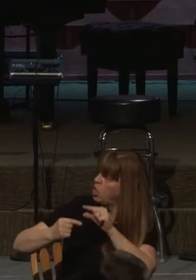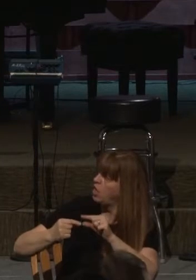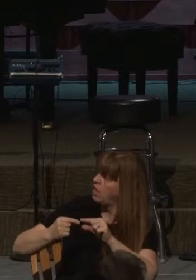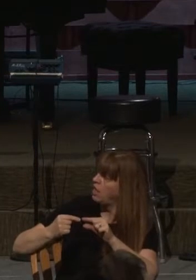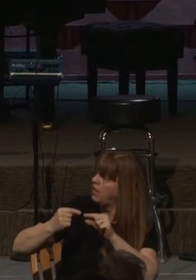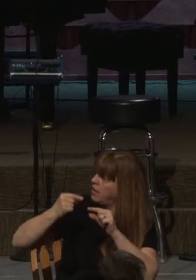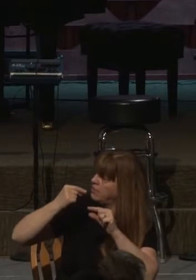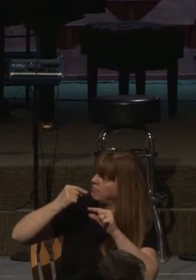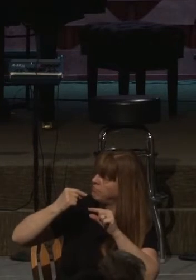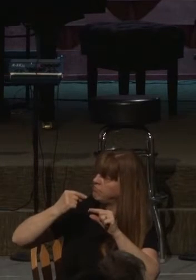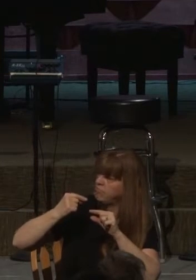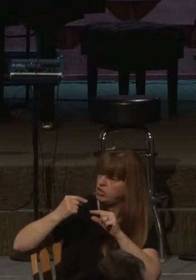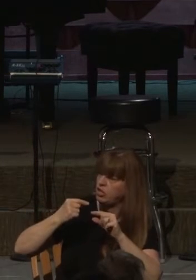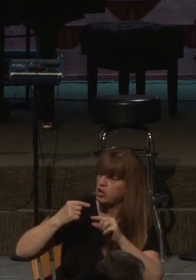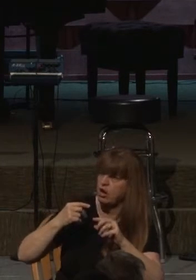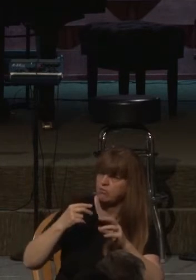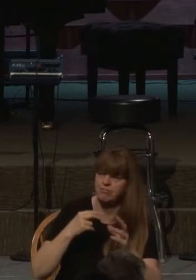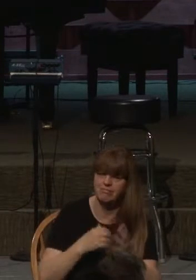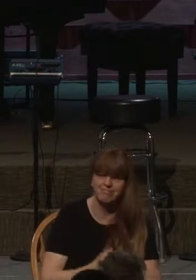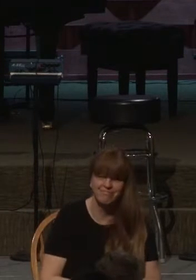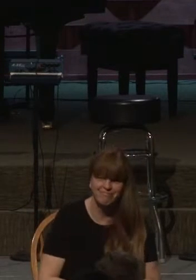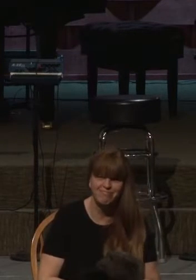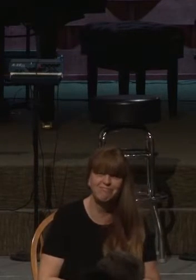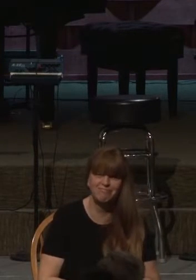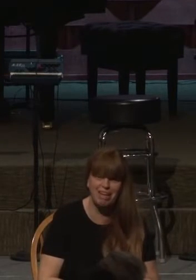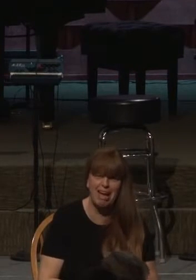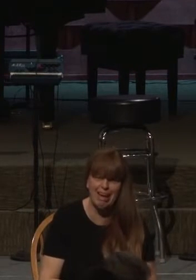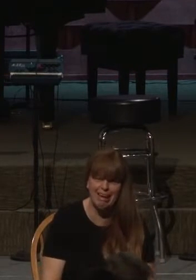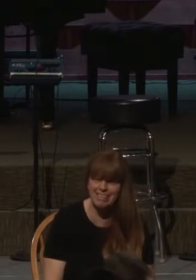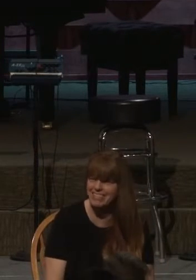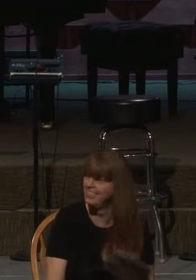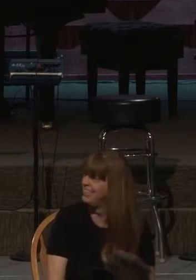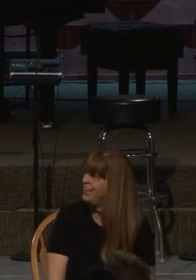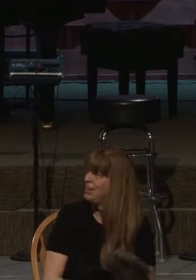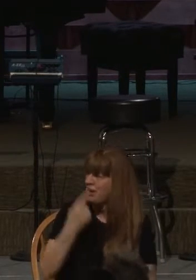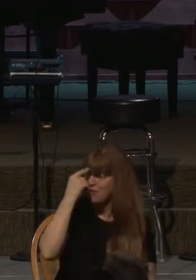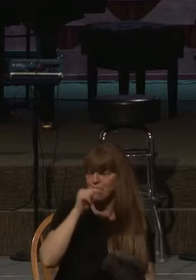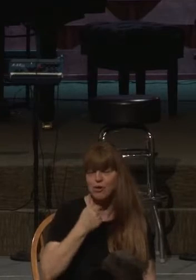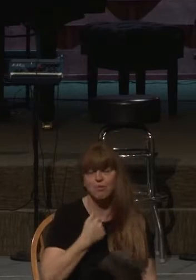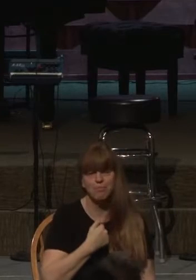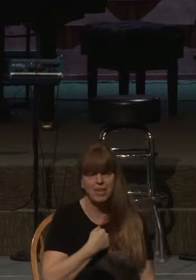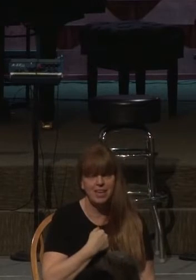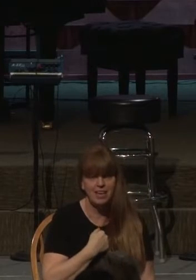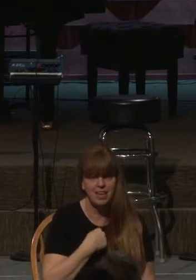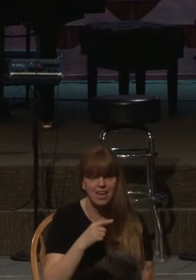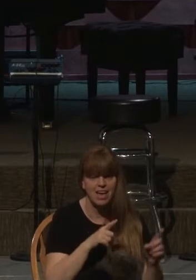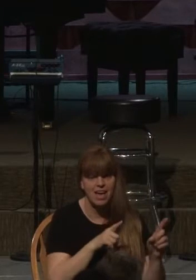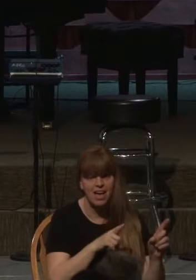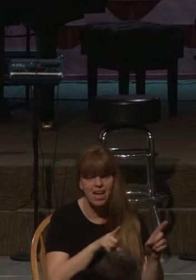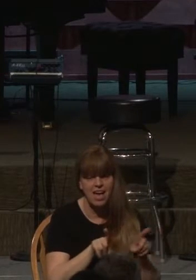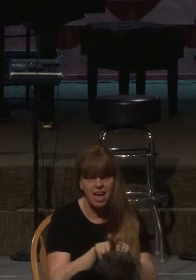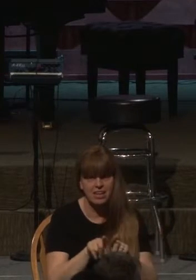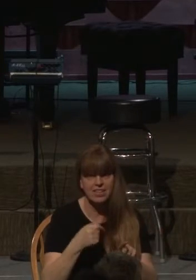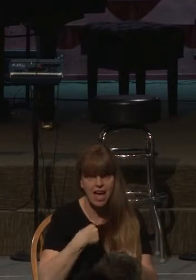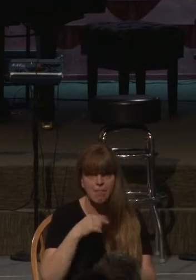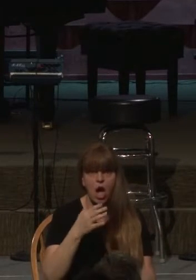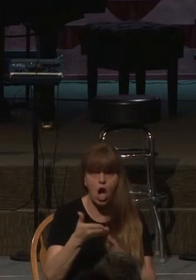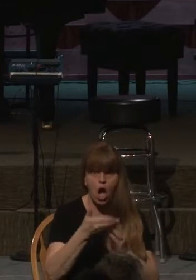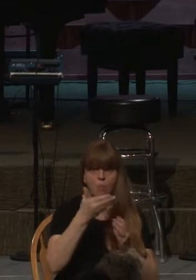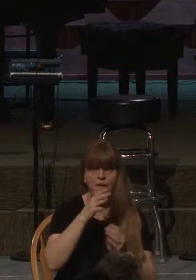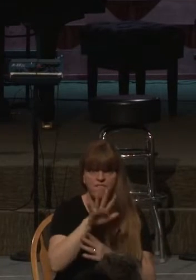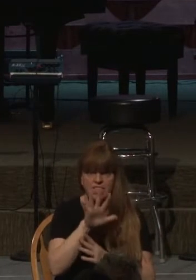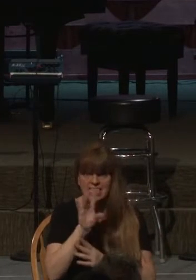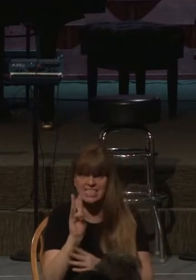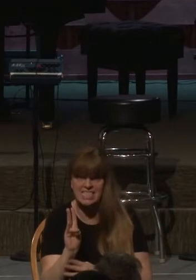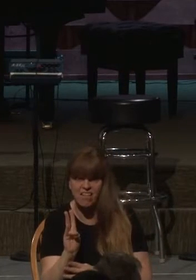gender, and racial lines. For me, as I, at almost the age of 57, look